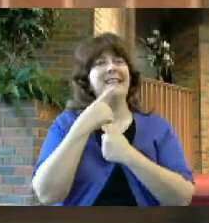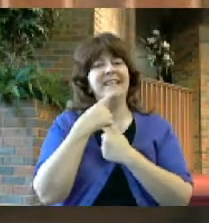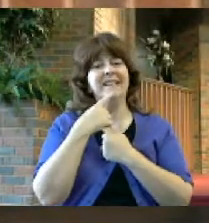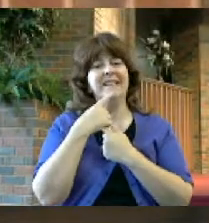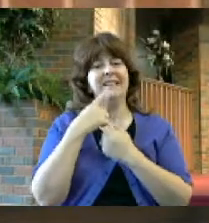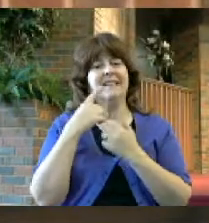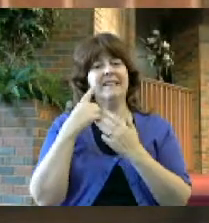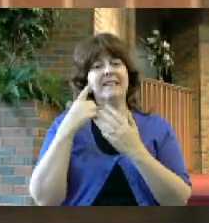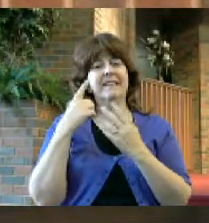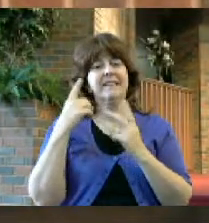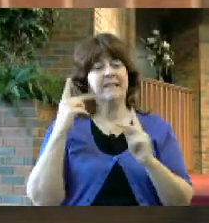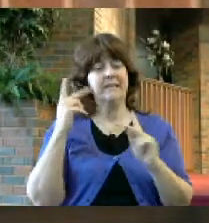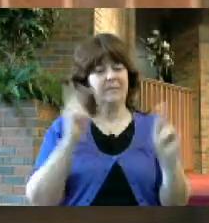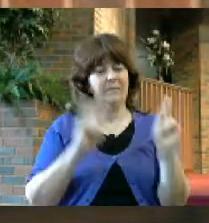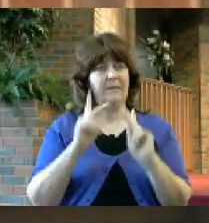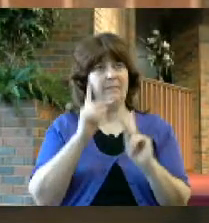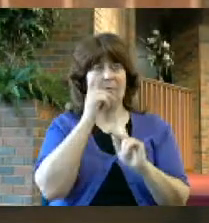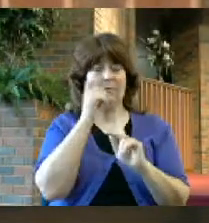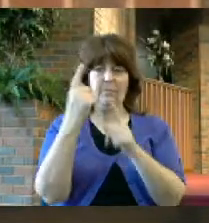opposed to us.